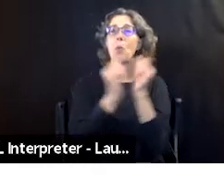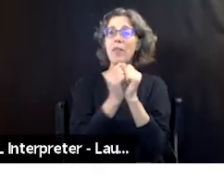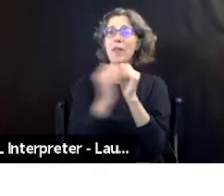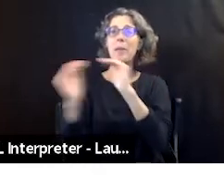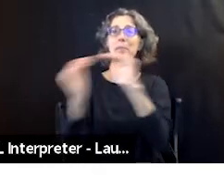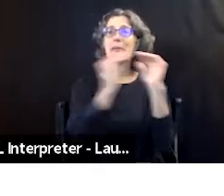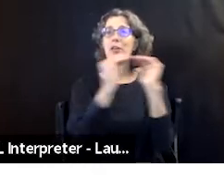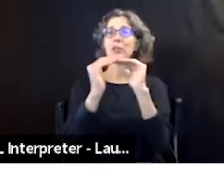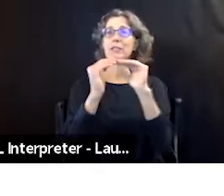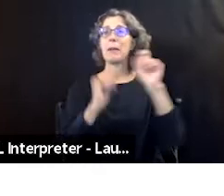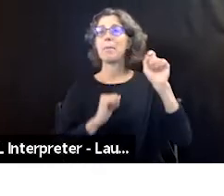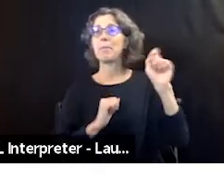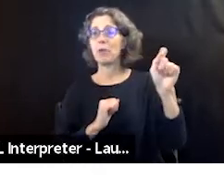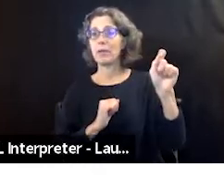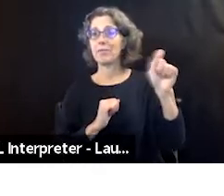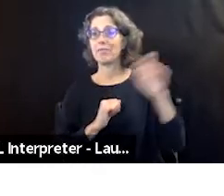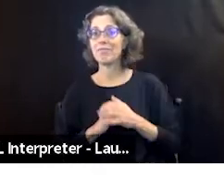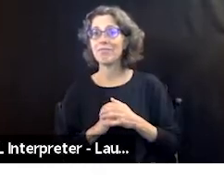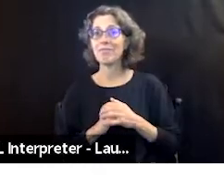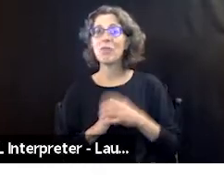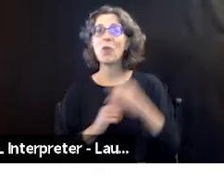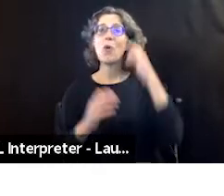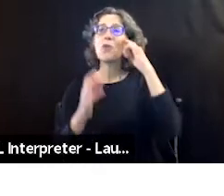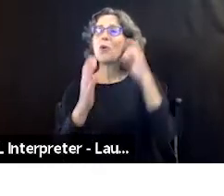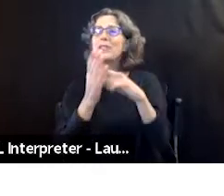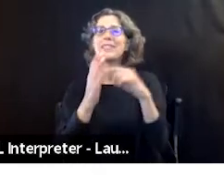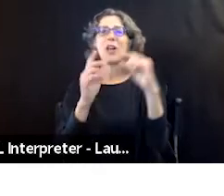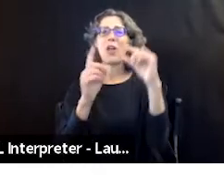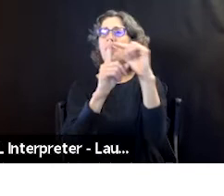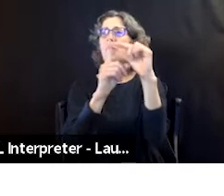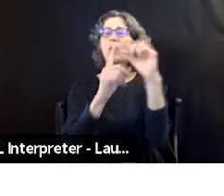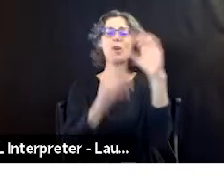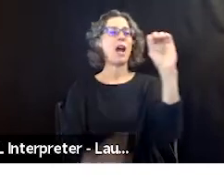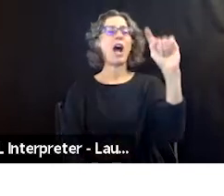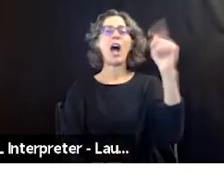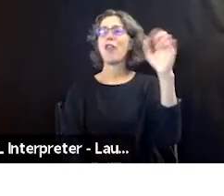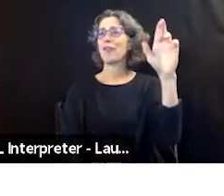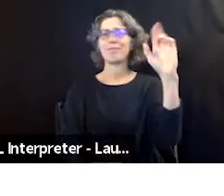period. Notice, there is no other.